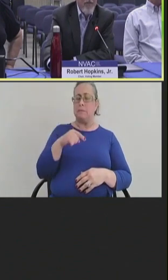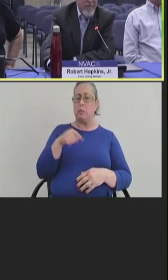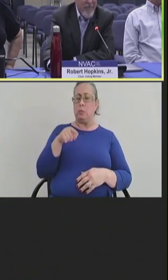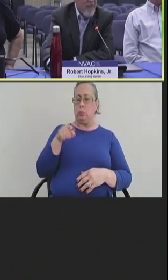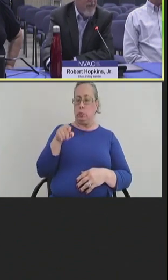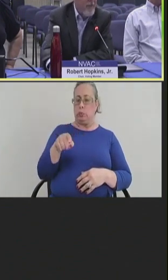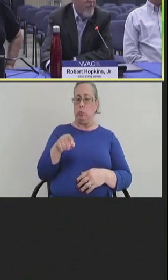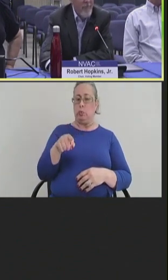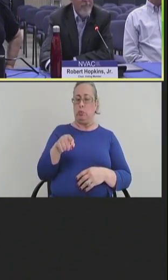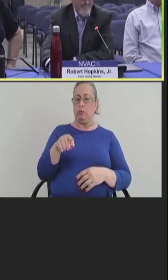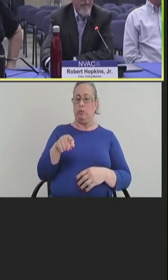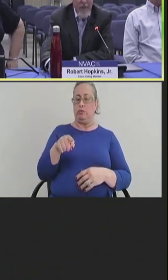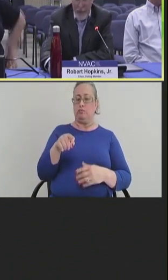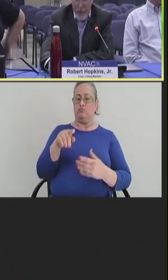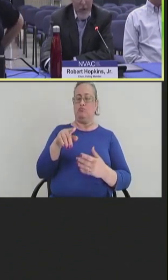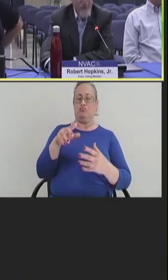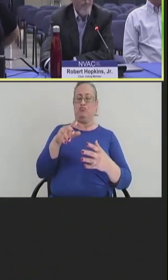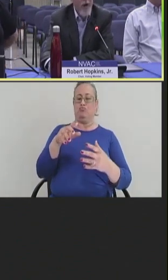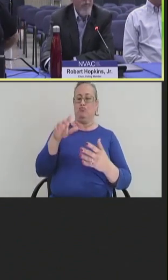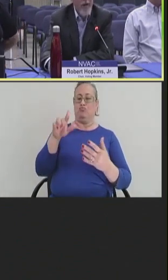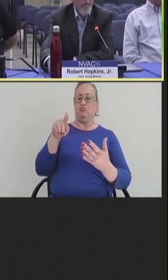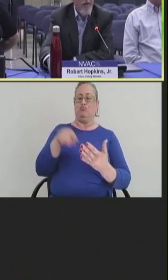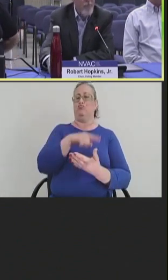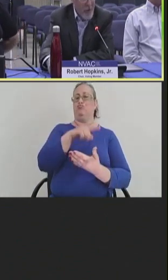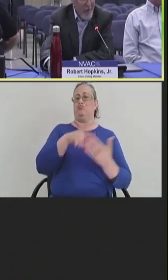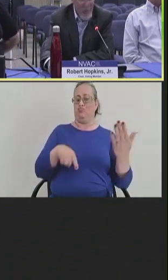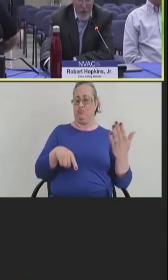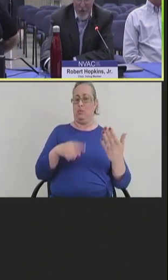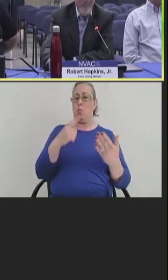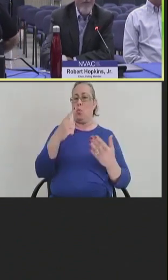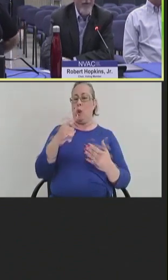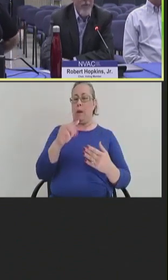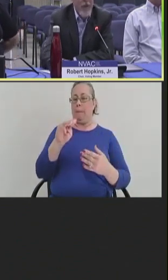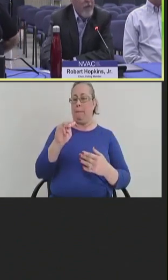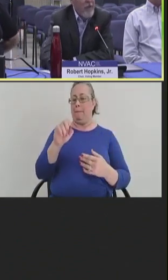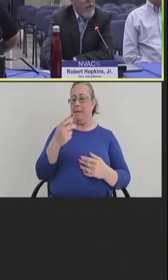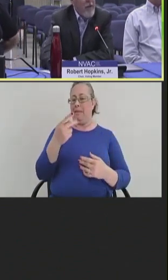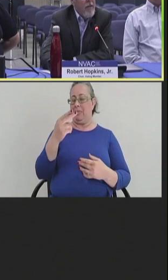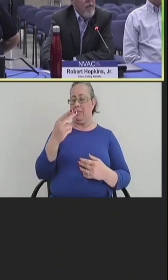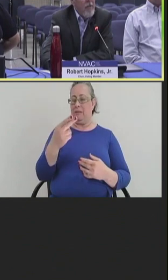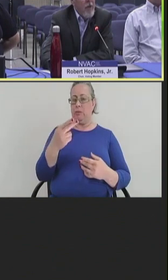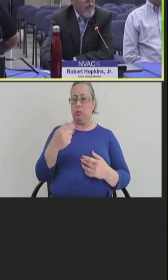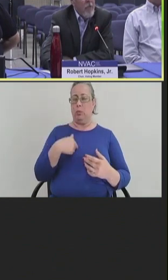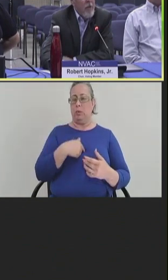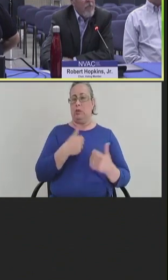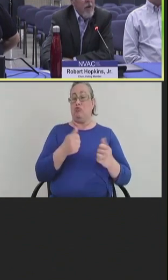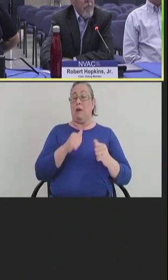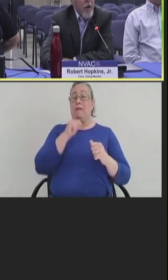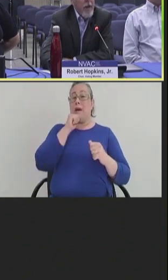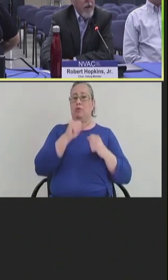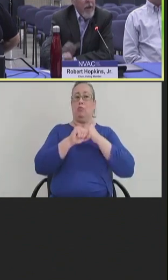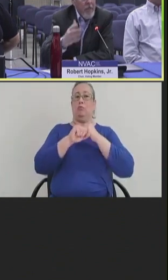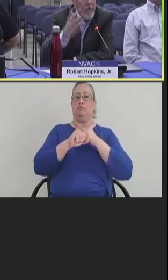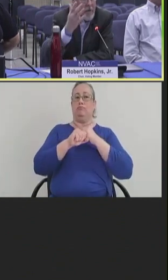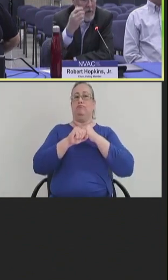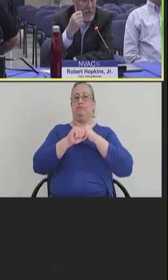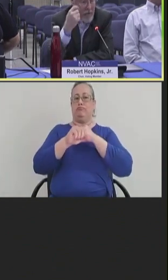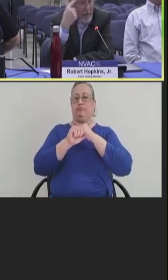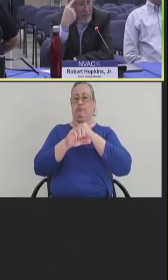myth that we try not to propagate myths, but I think we all tend to do that. The other piece that I might